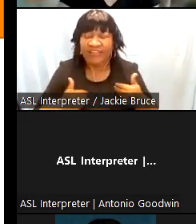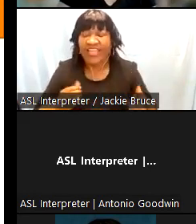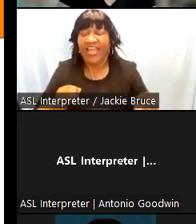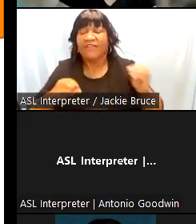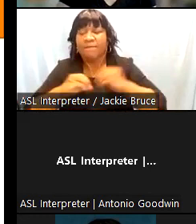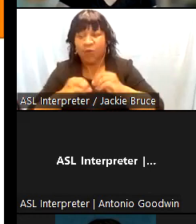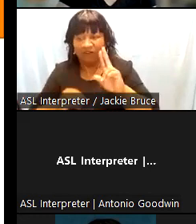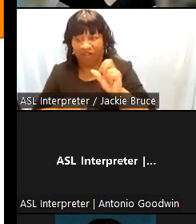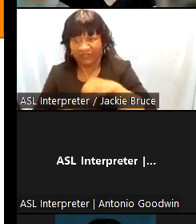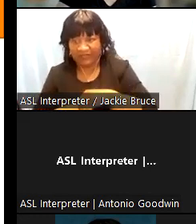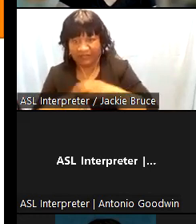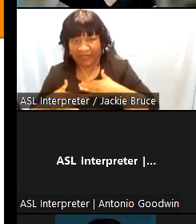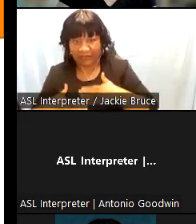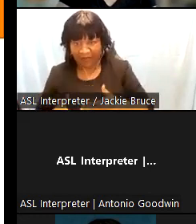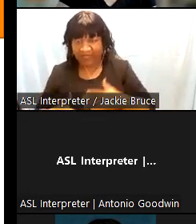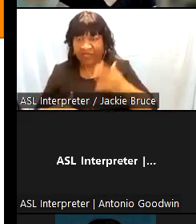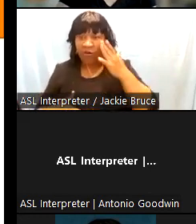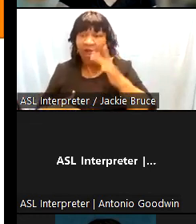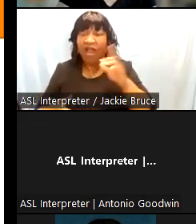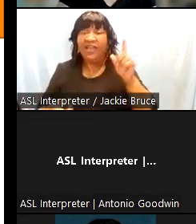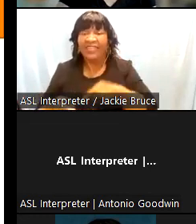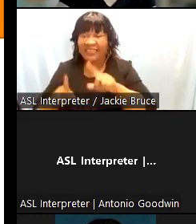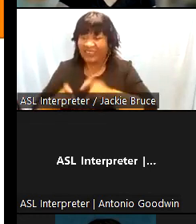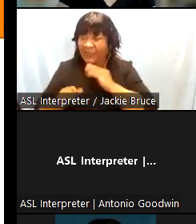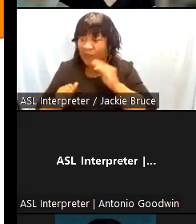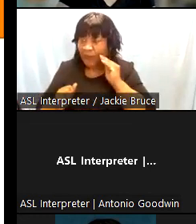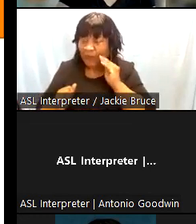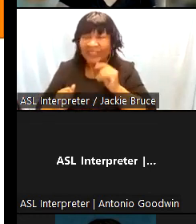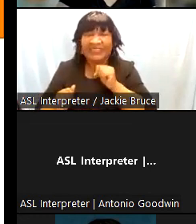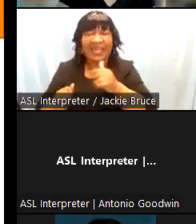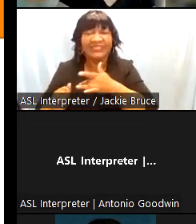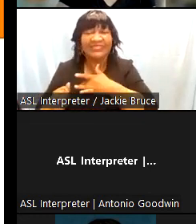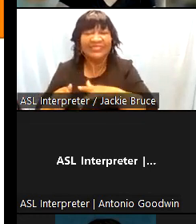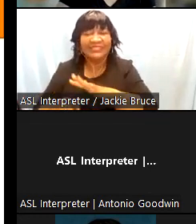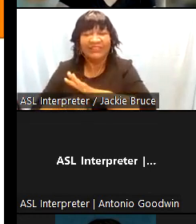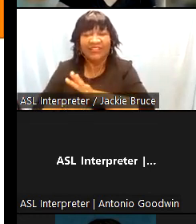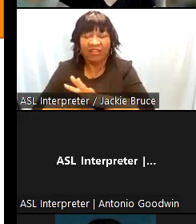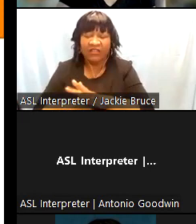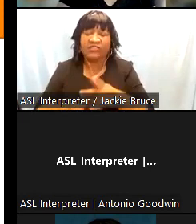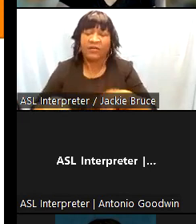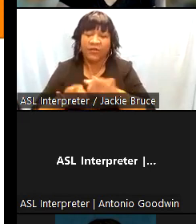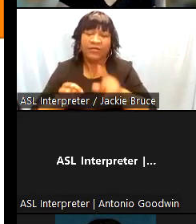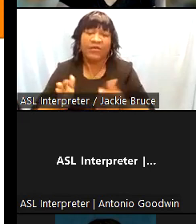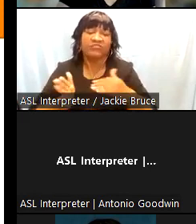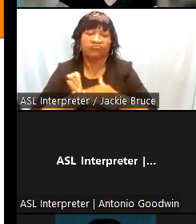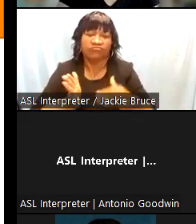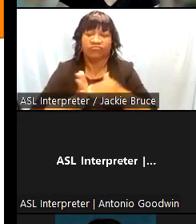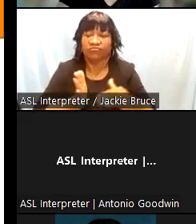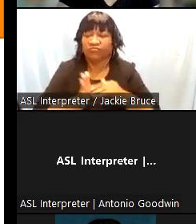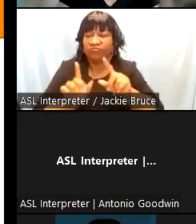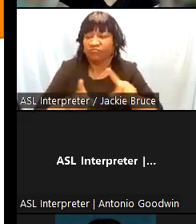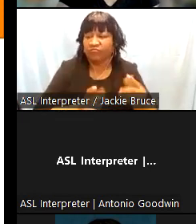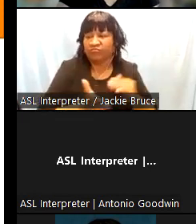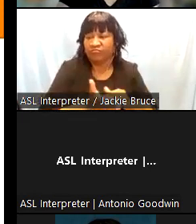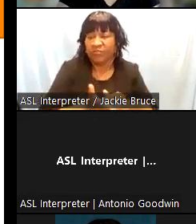virus because they're less sensitive. So definitely want to repeat. The other thing is, if you're